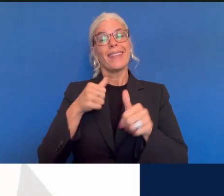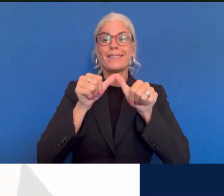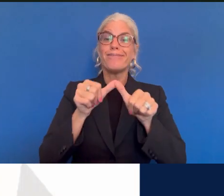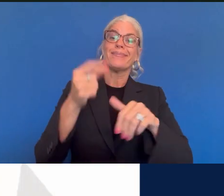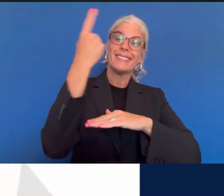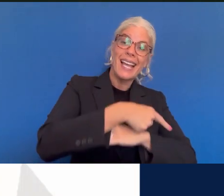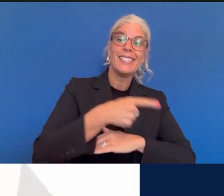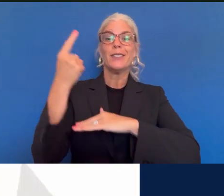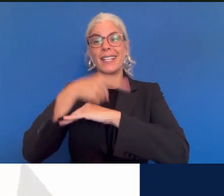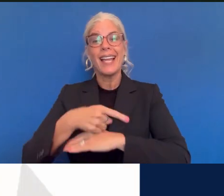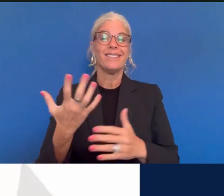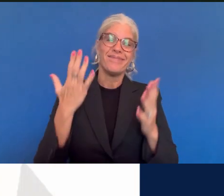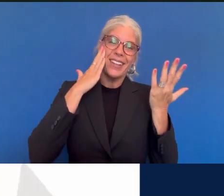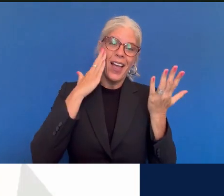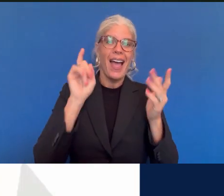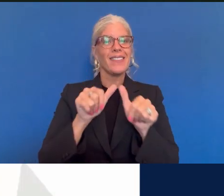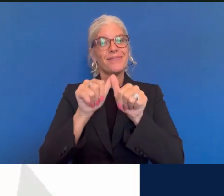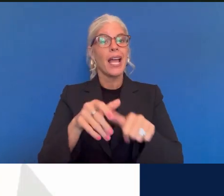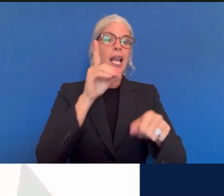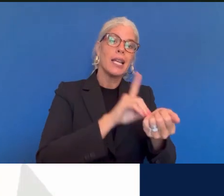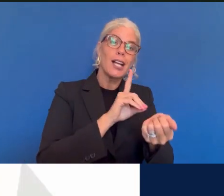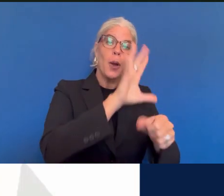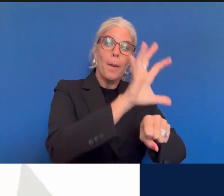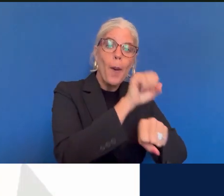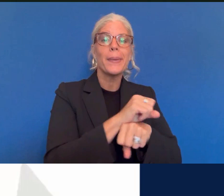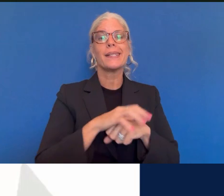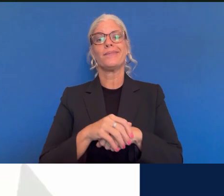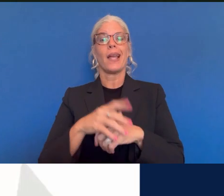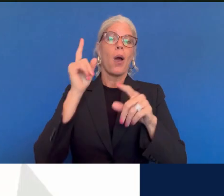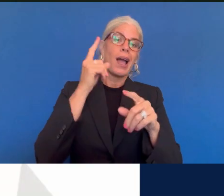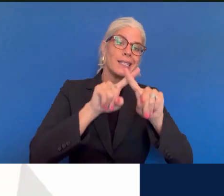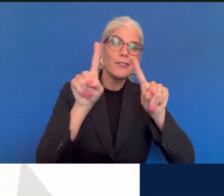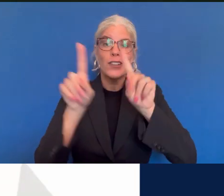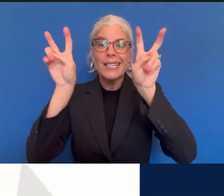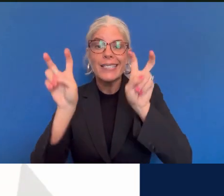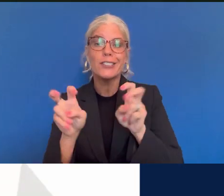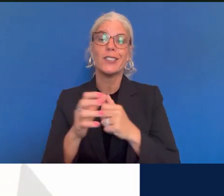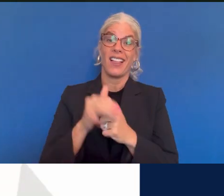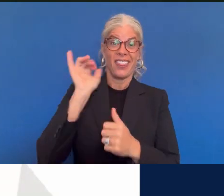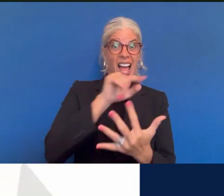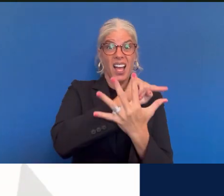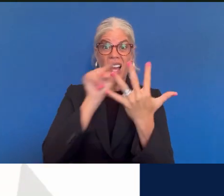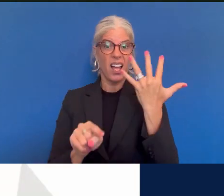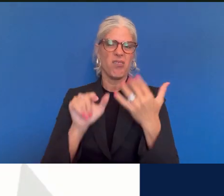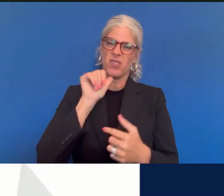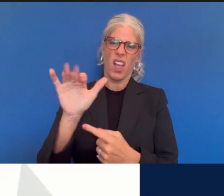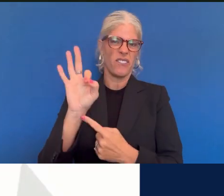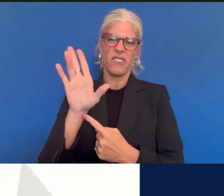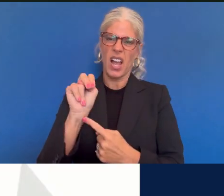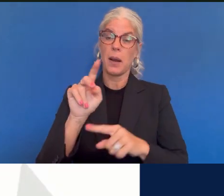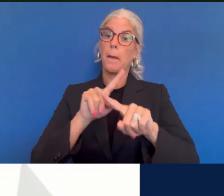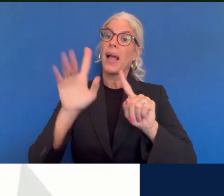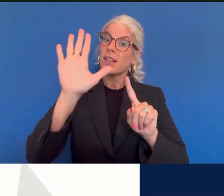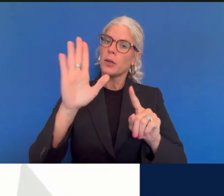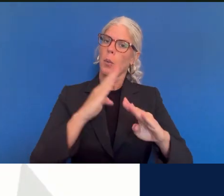to make sure you preserve your wellness as you get older. Just getting from day to day is enough. Like one more